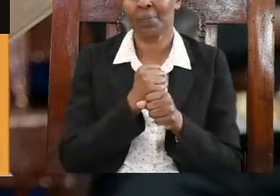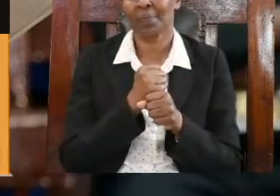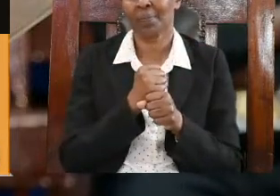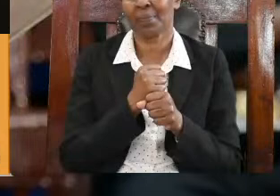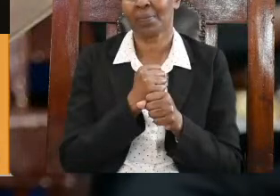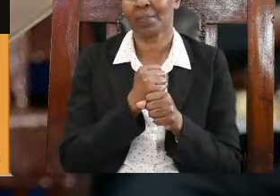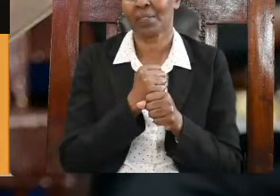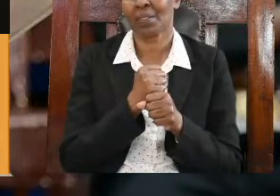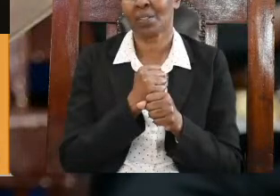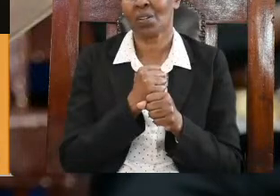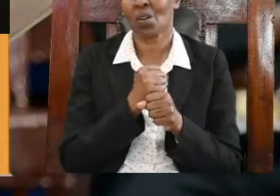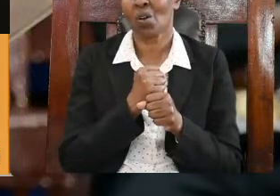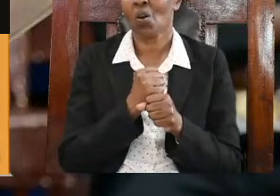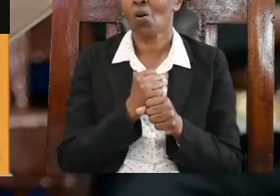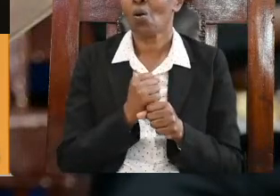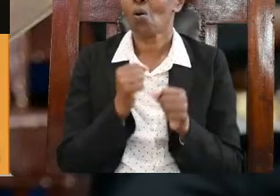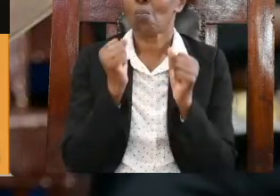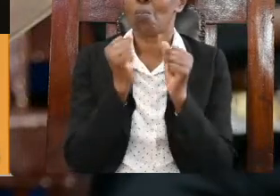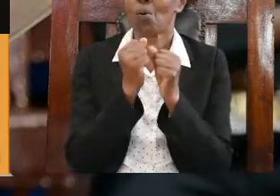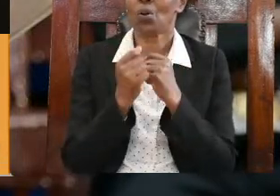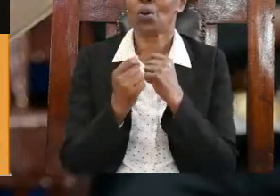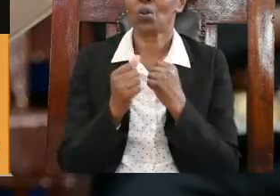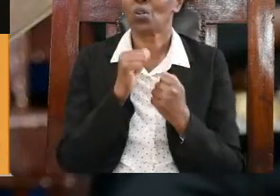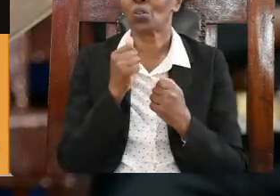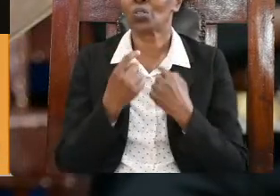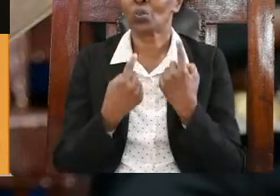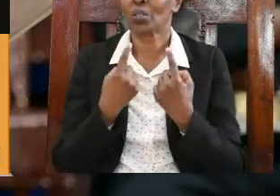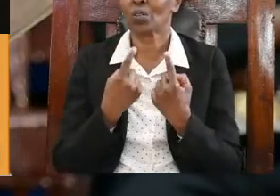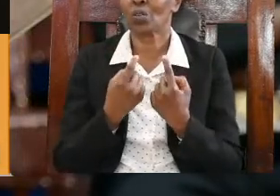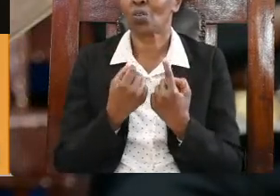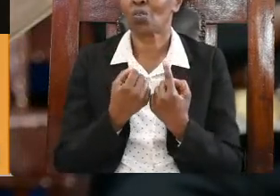He's not talking about overreacting.